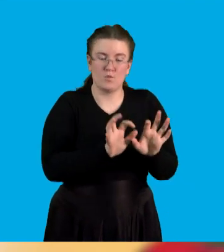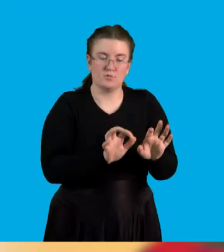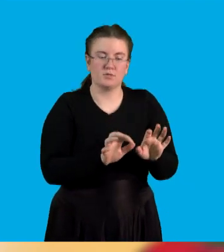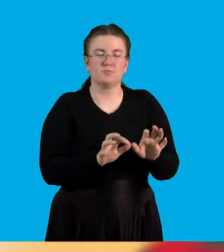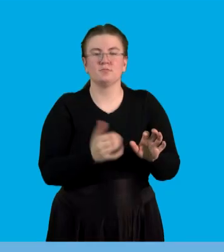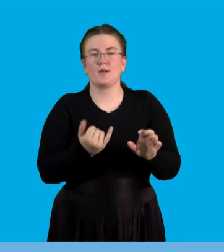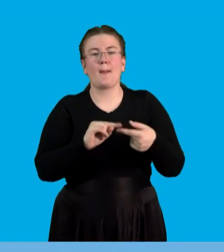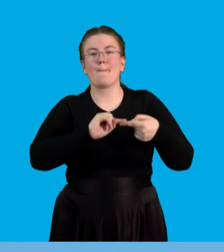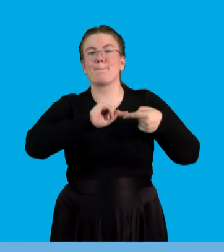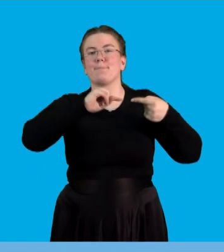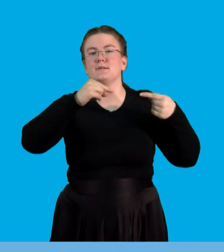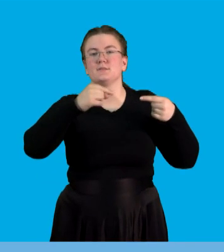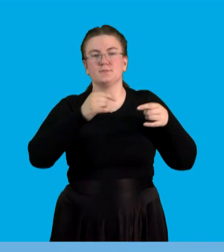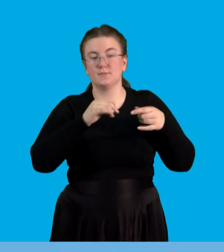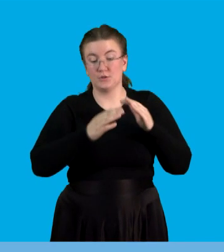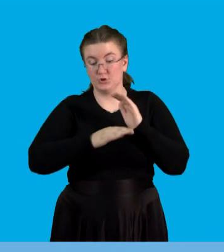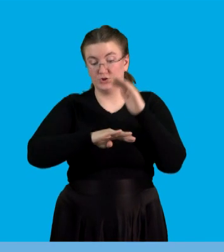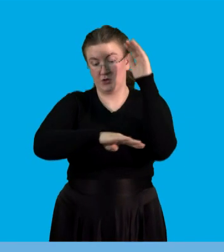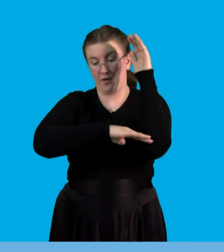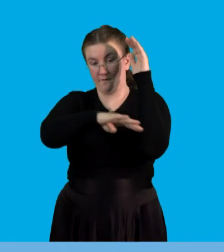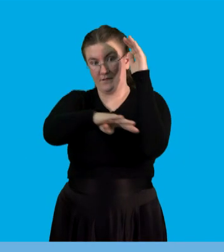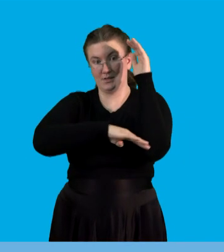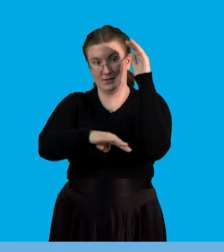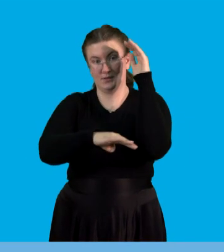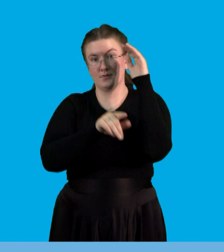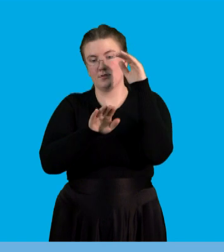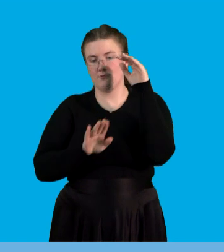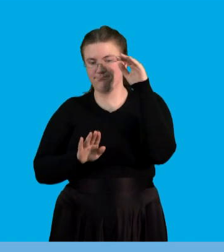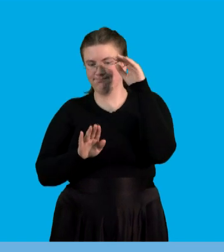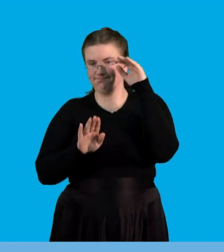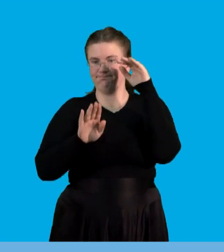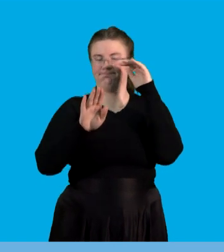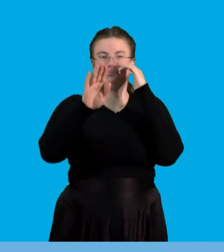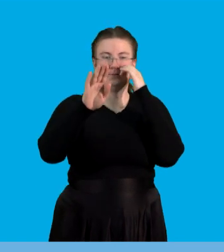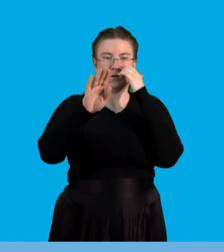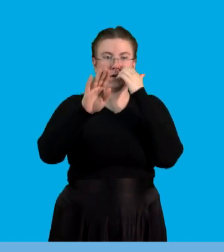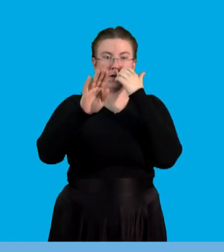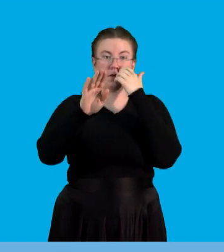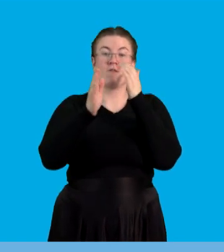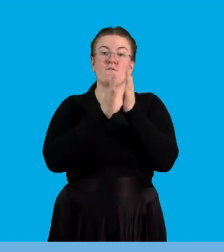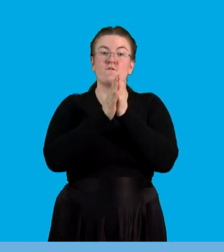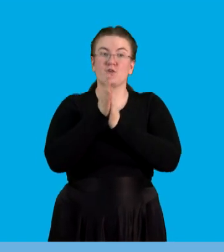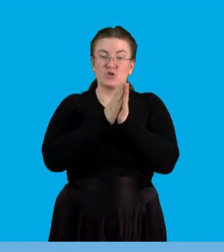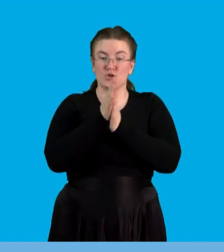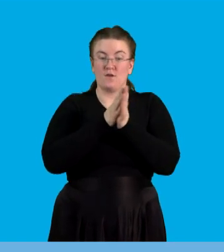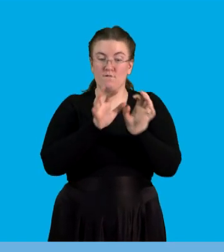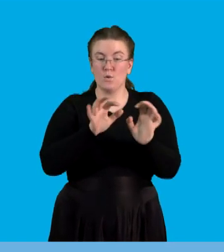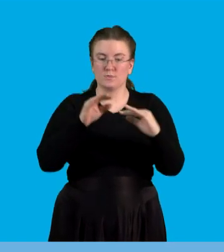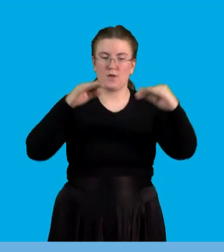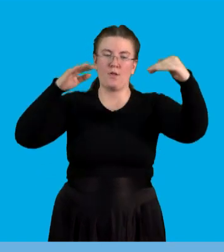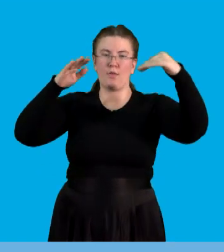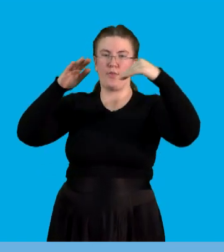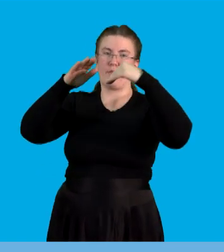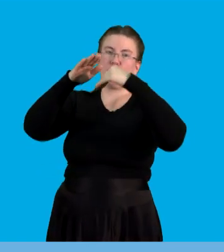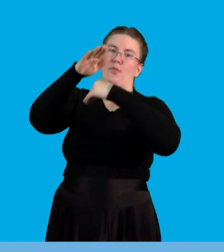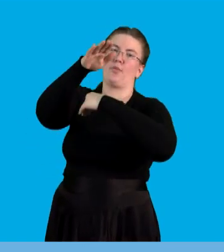acting parallel to the surface. If the surface was on an incline, we'll still have the frictional force acting parallel